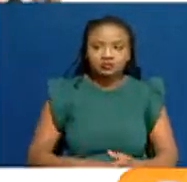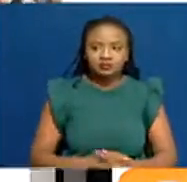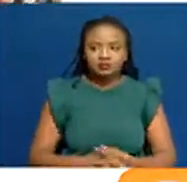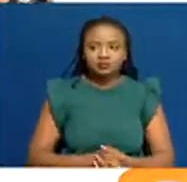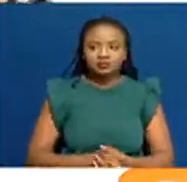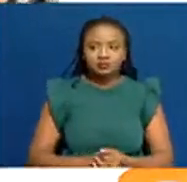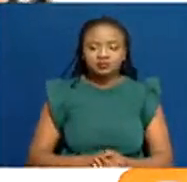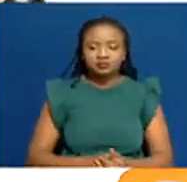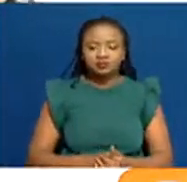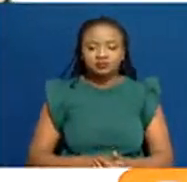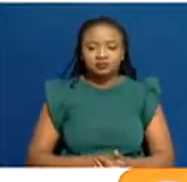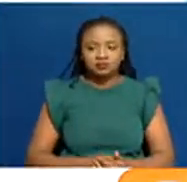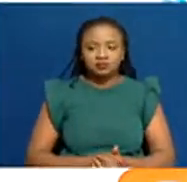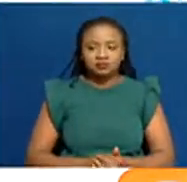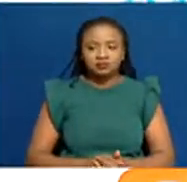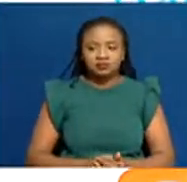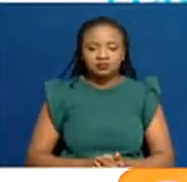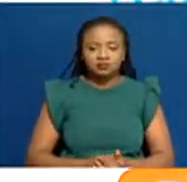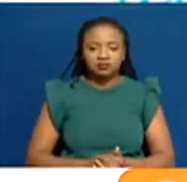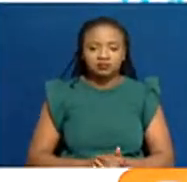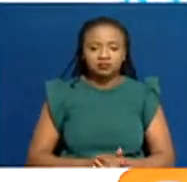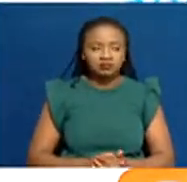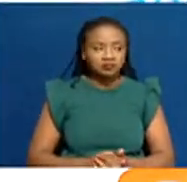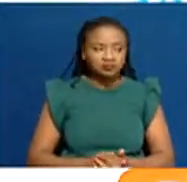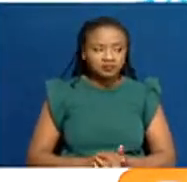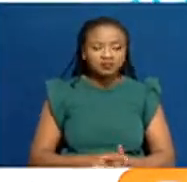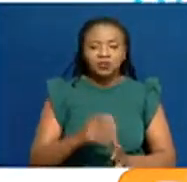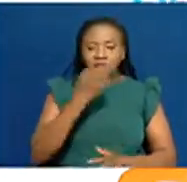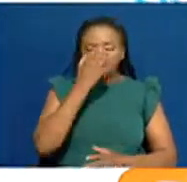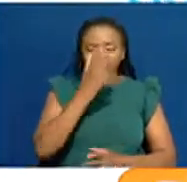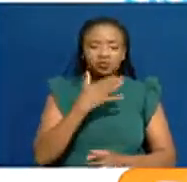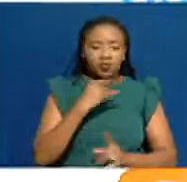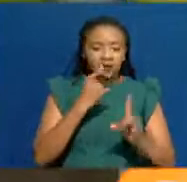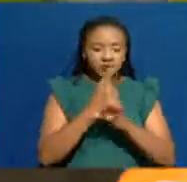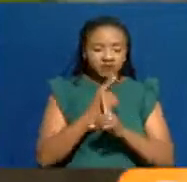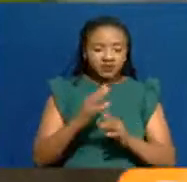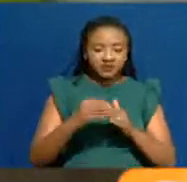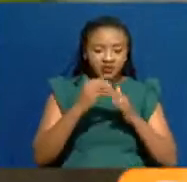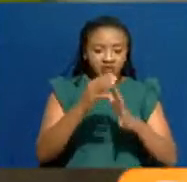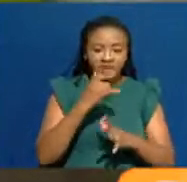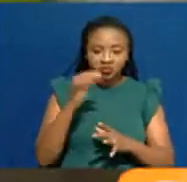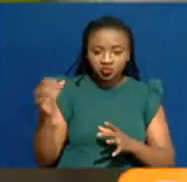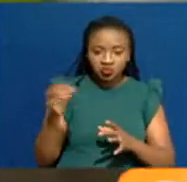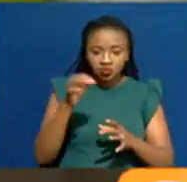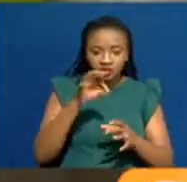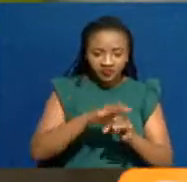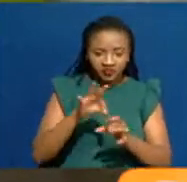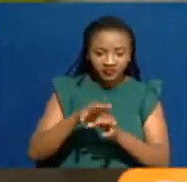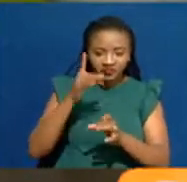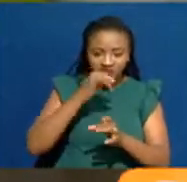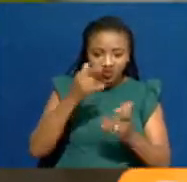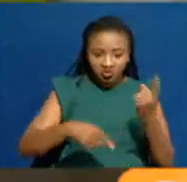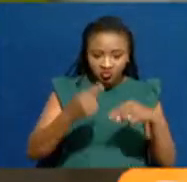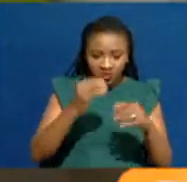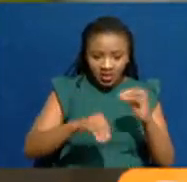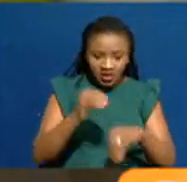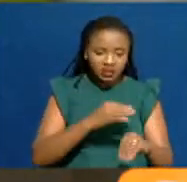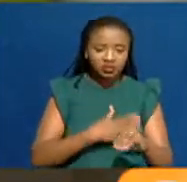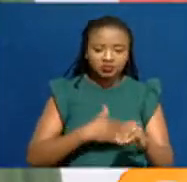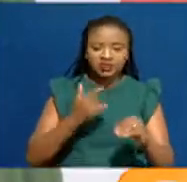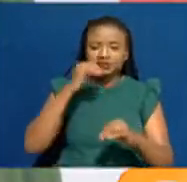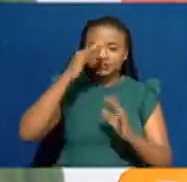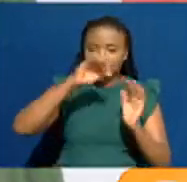says. Ruto amewataka viongozi wote waliochaguliwa kuweka kando tofauti zao na kufanyia kazi